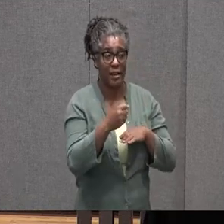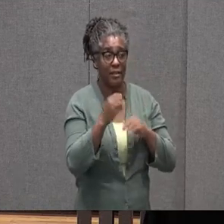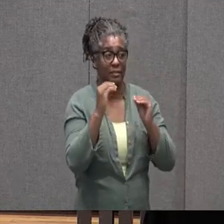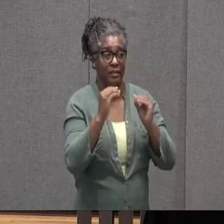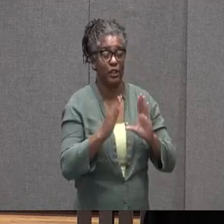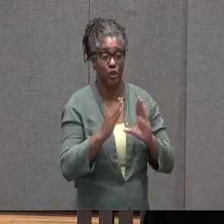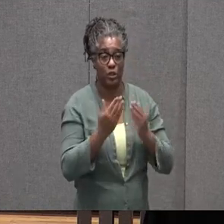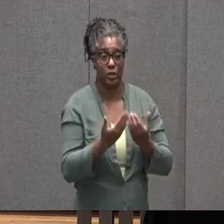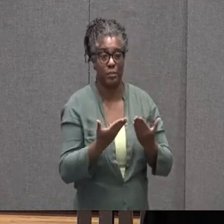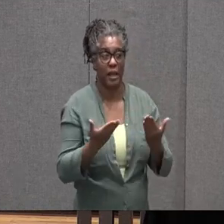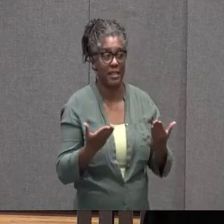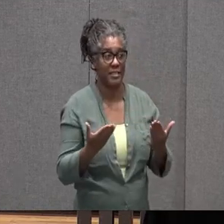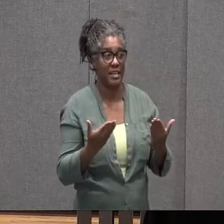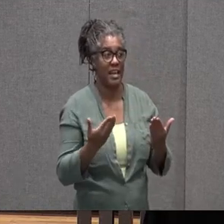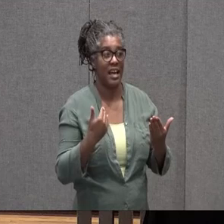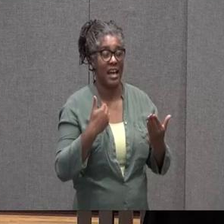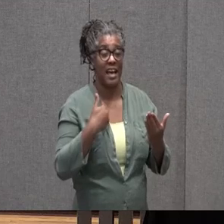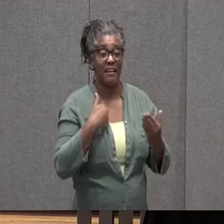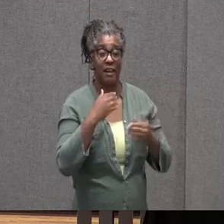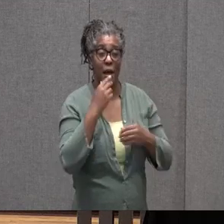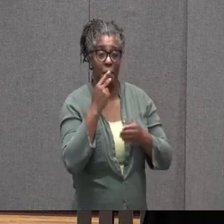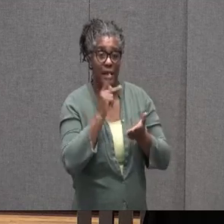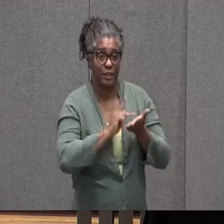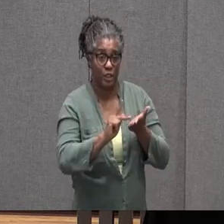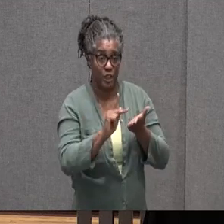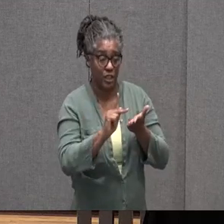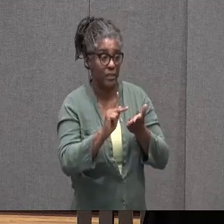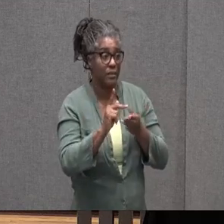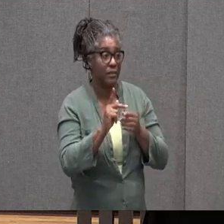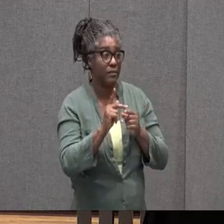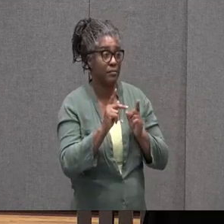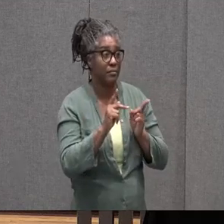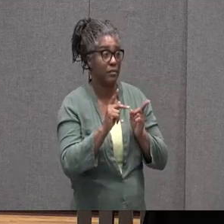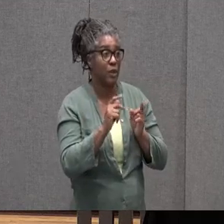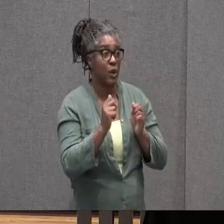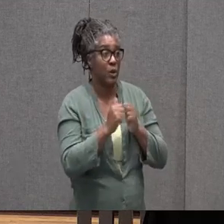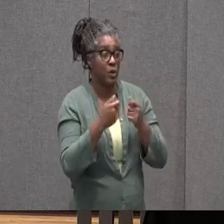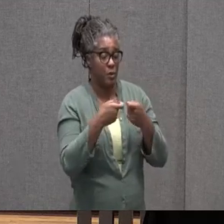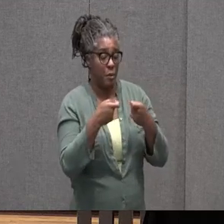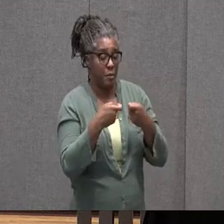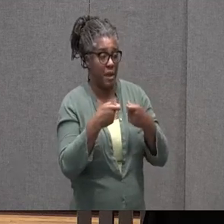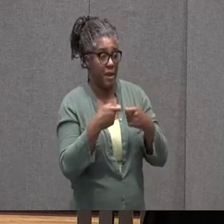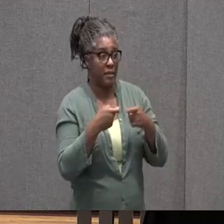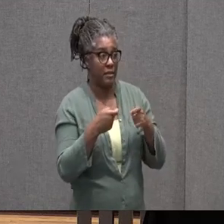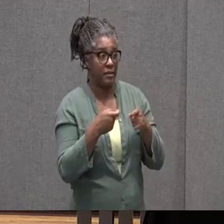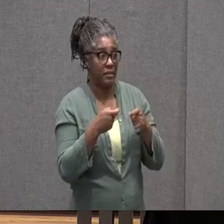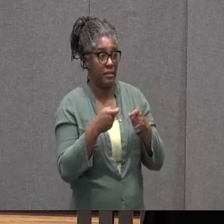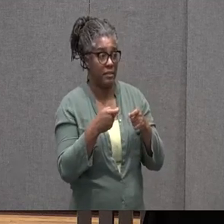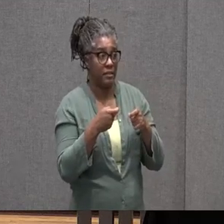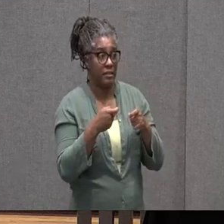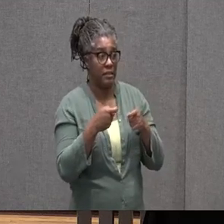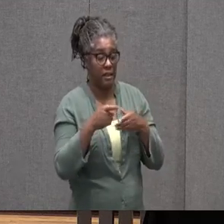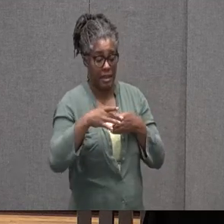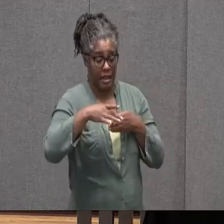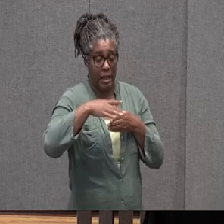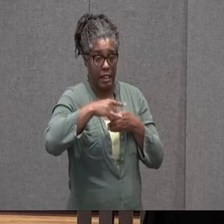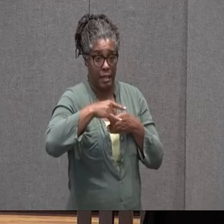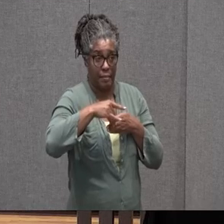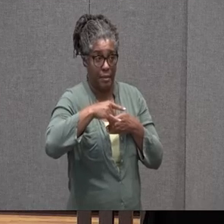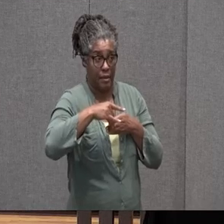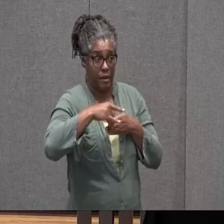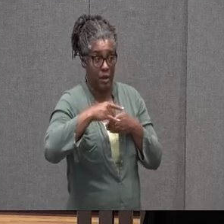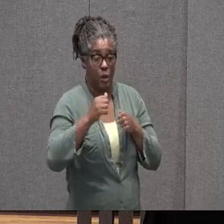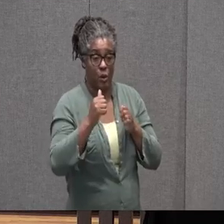reuse them. So I just used a rubber band and this is a binder clip. And again,